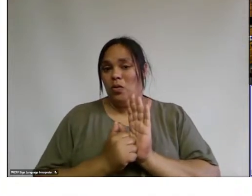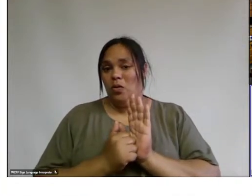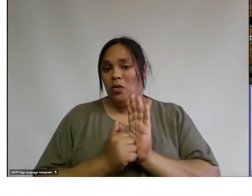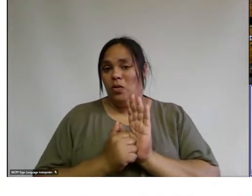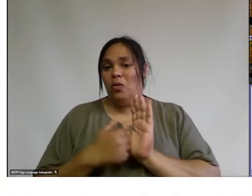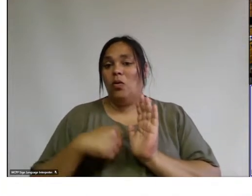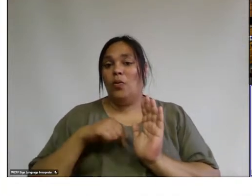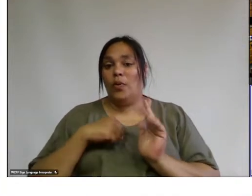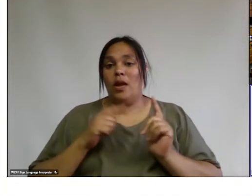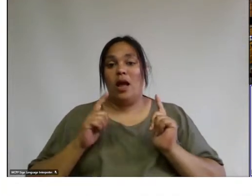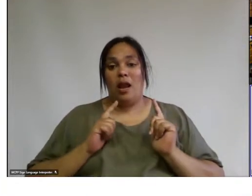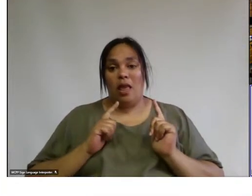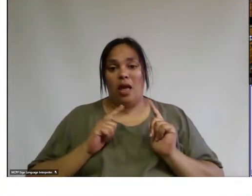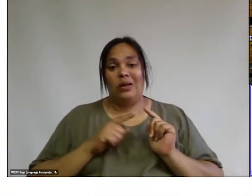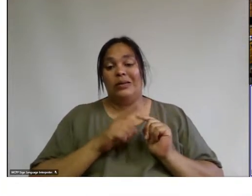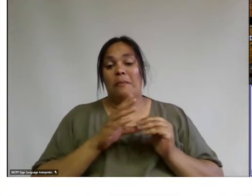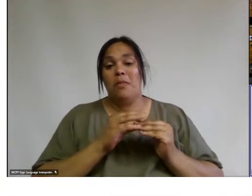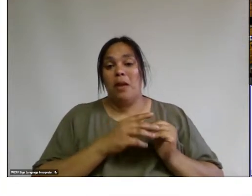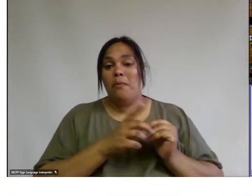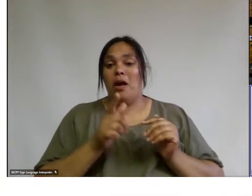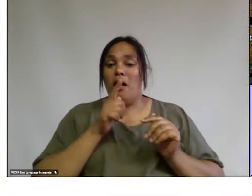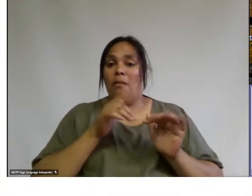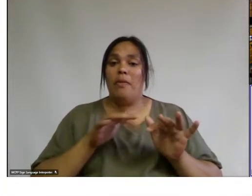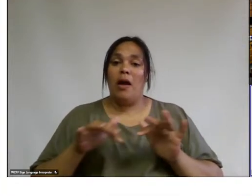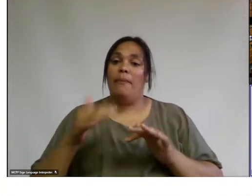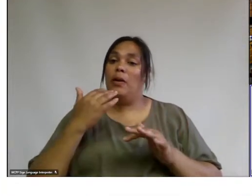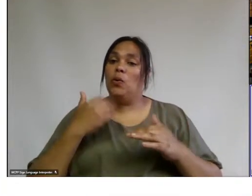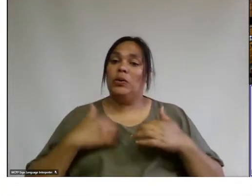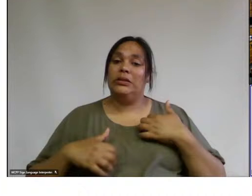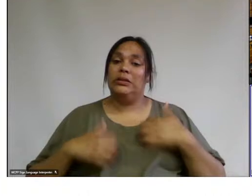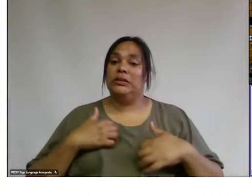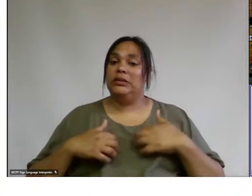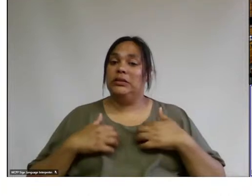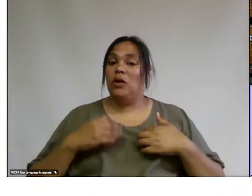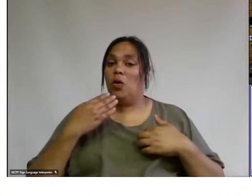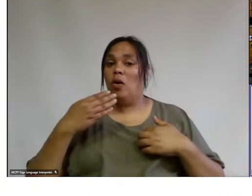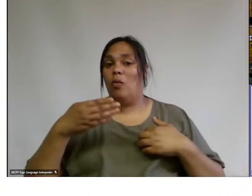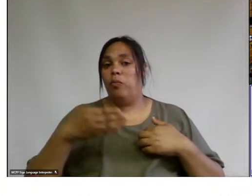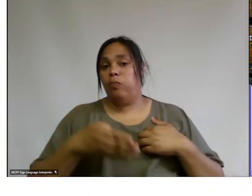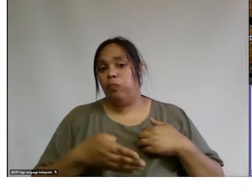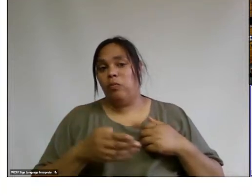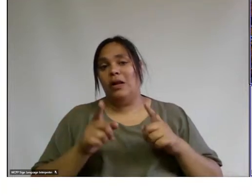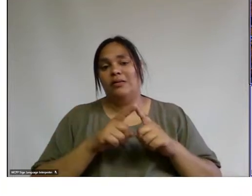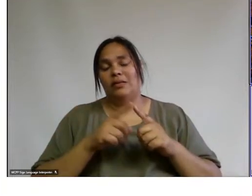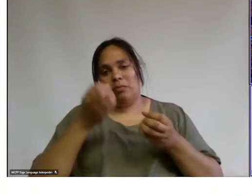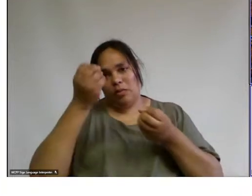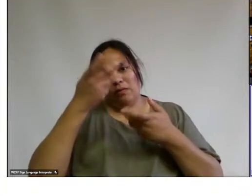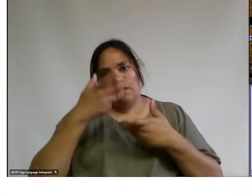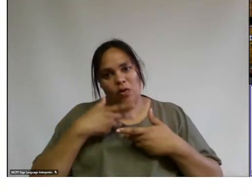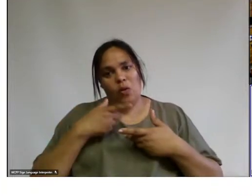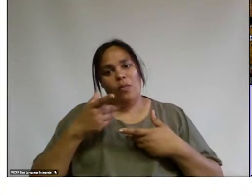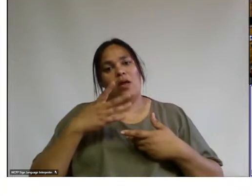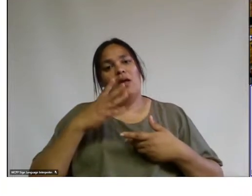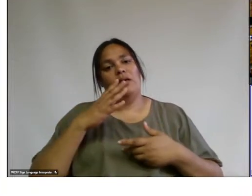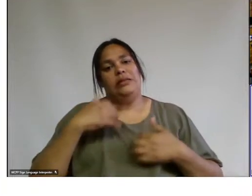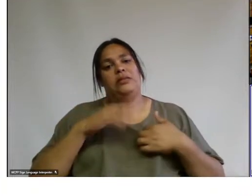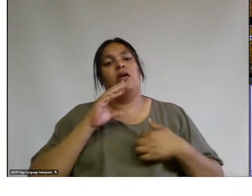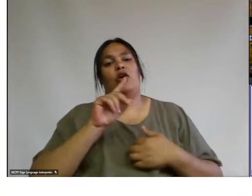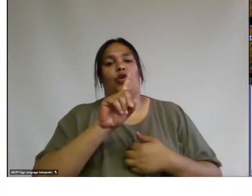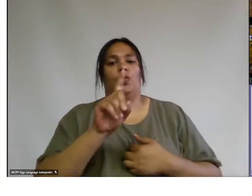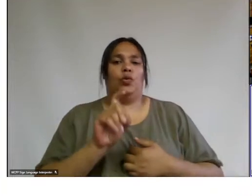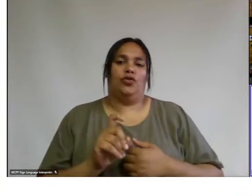we will allow those members of the public who have attended and will also indicate that they would like to ask